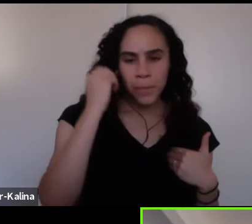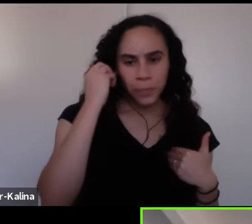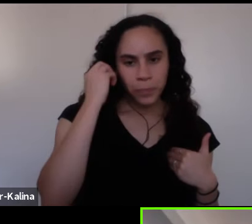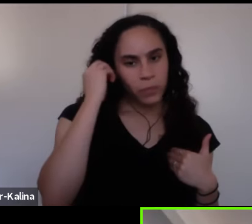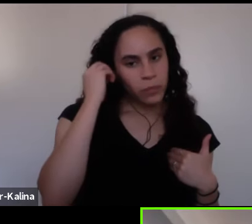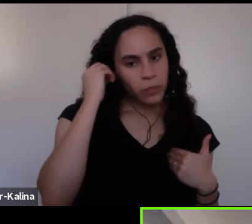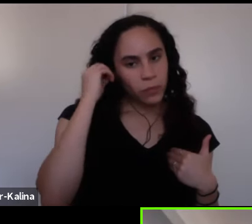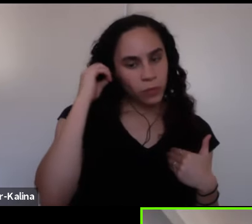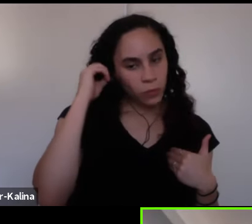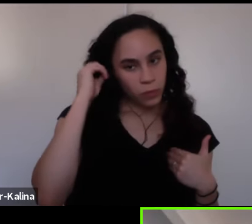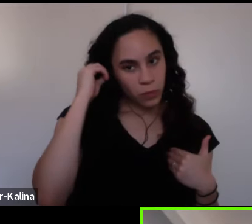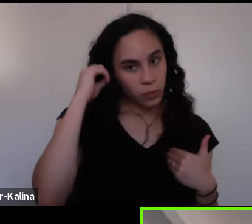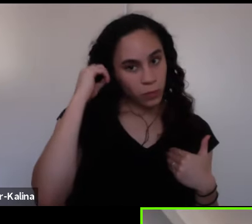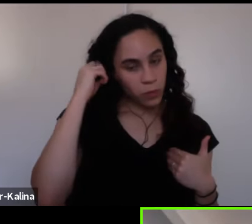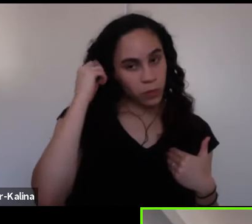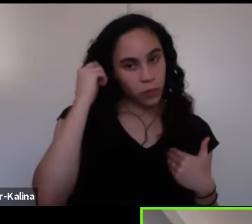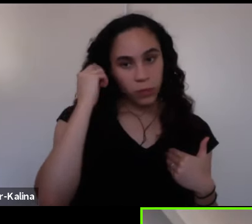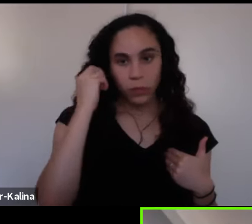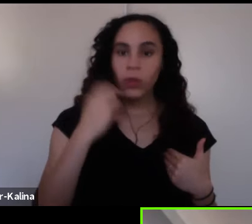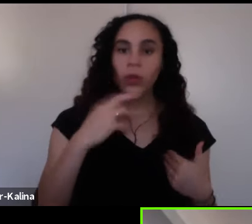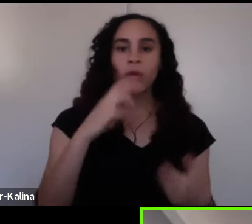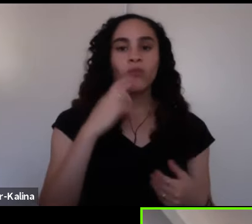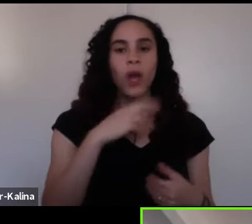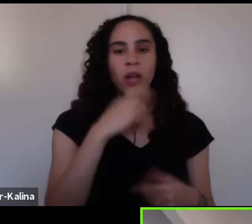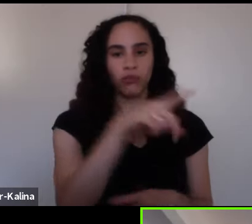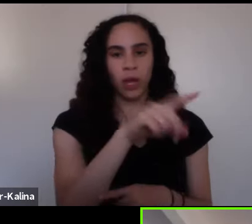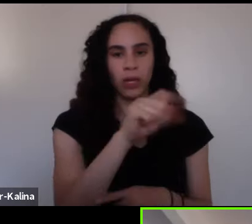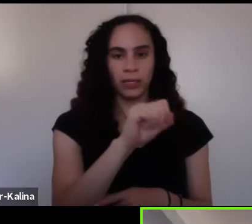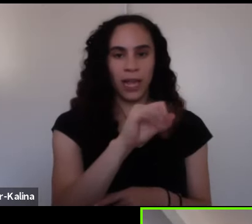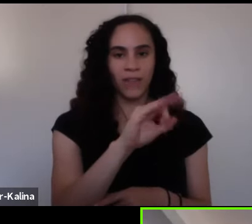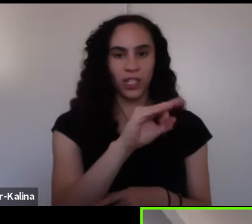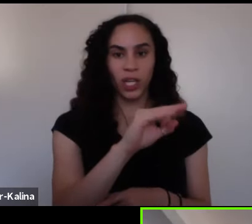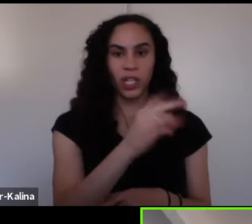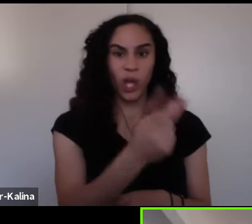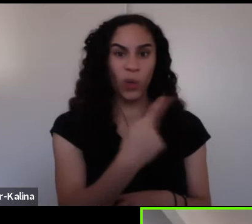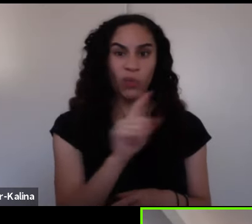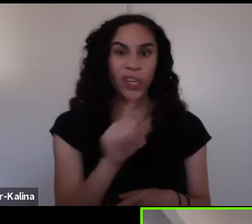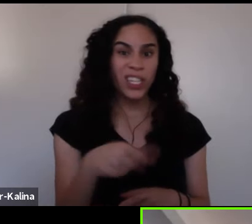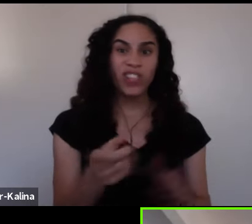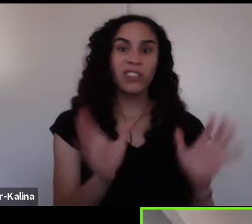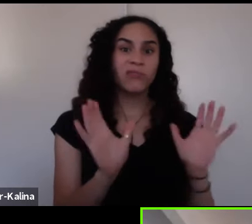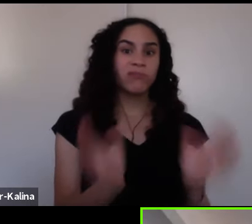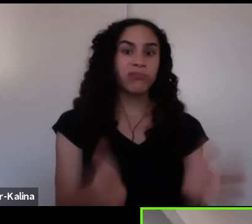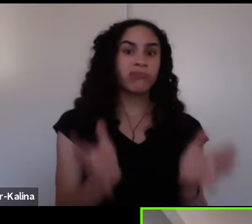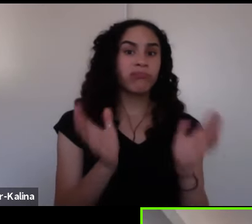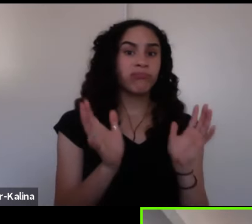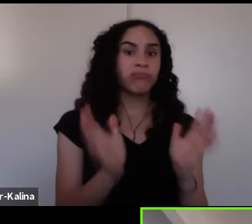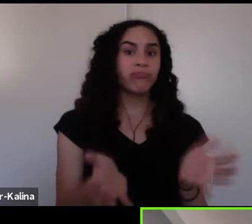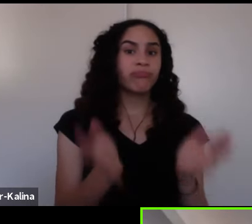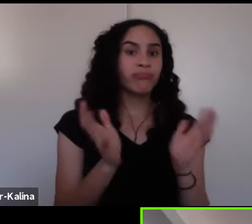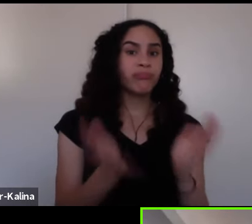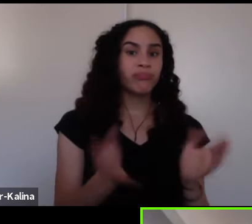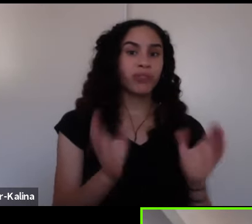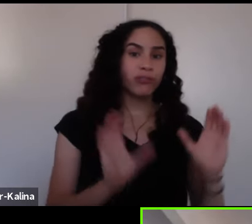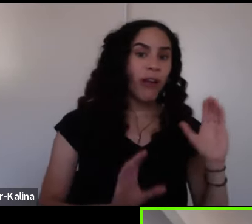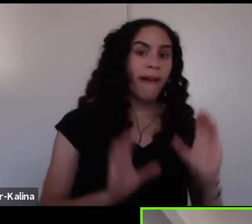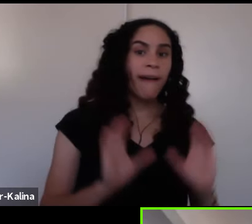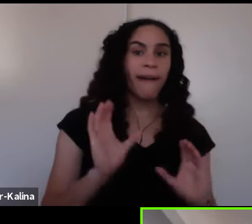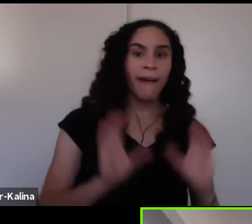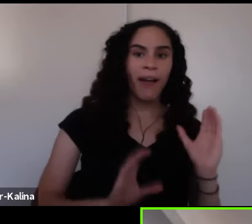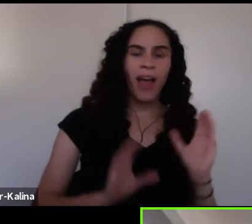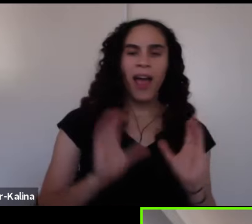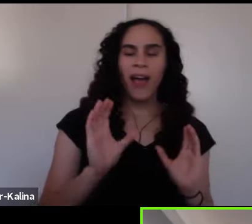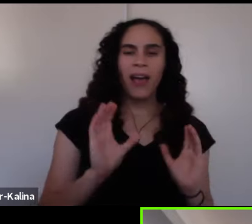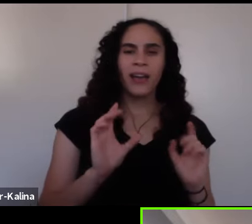a restaurant in San Francisco. And we just started talking about all the injustices